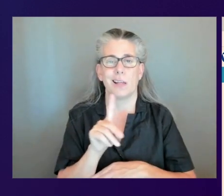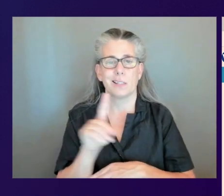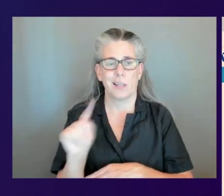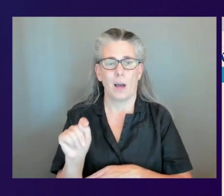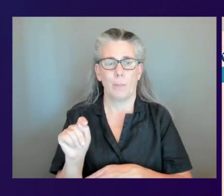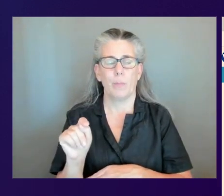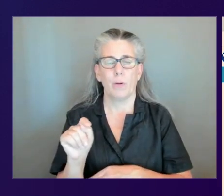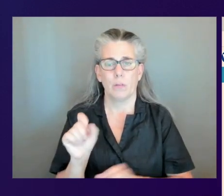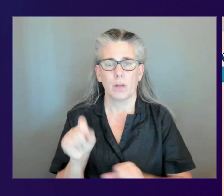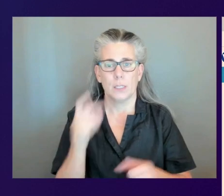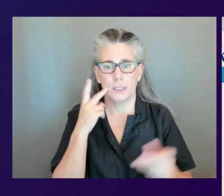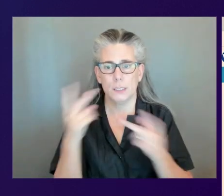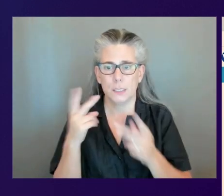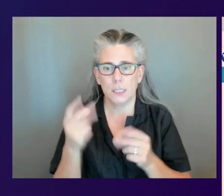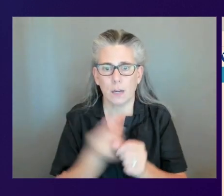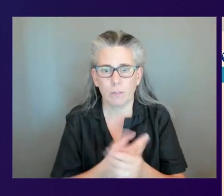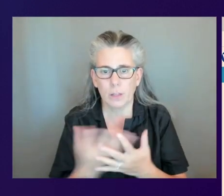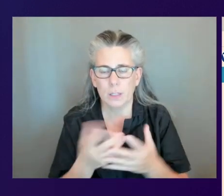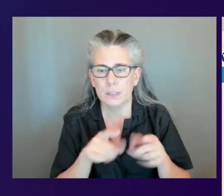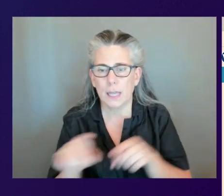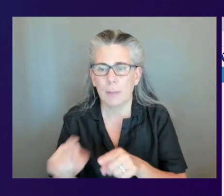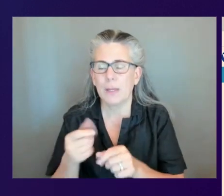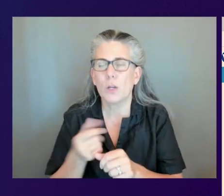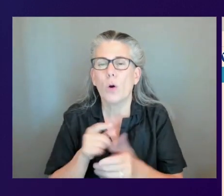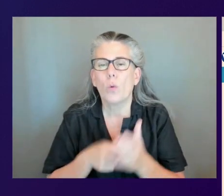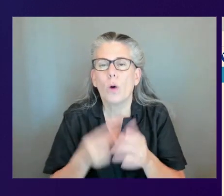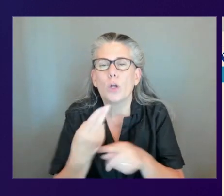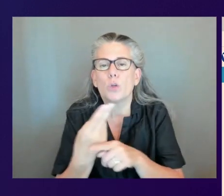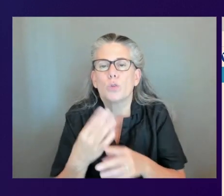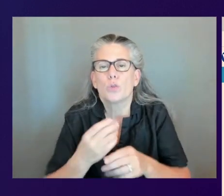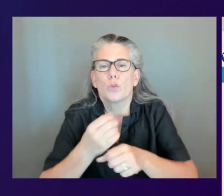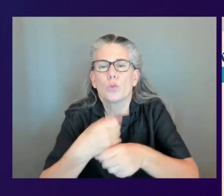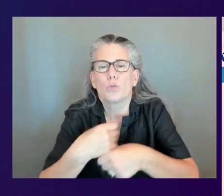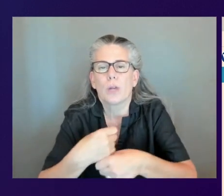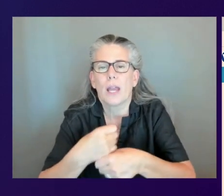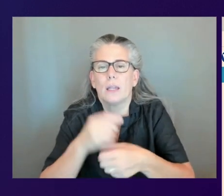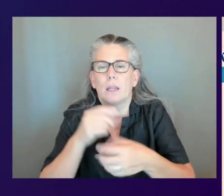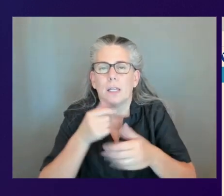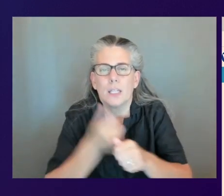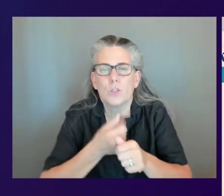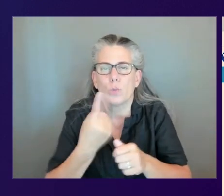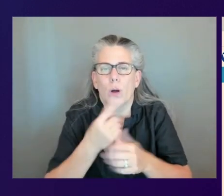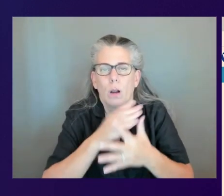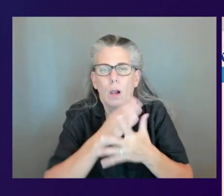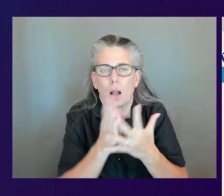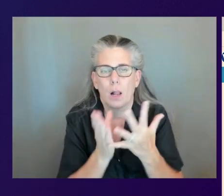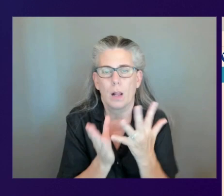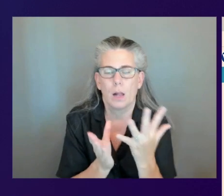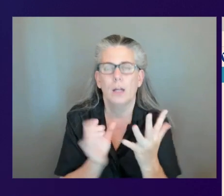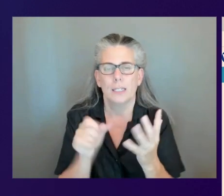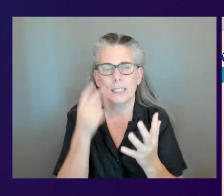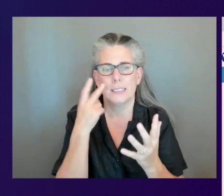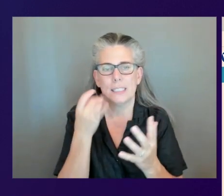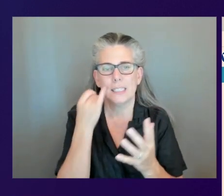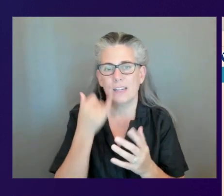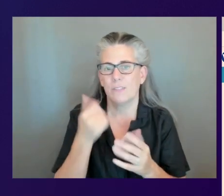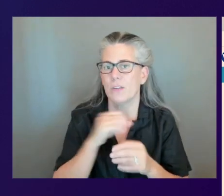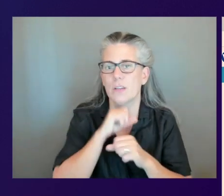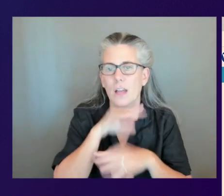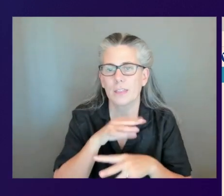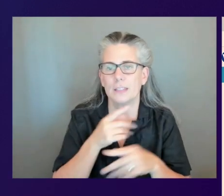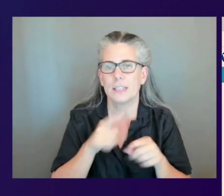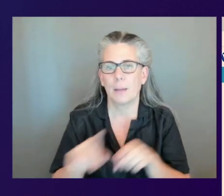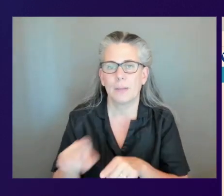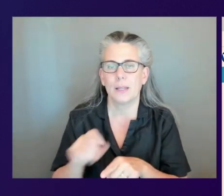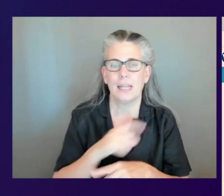in, but what users are rating there and what's going on. If there's anything happening, it's marked with an X that something bad happened. We